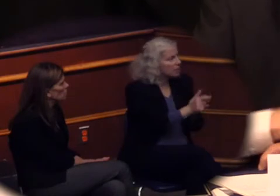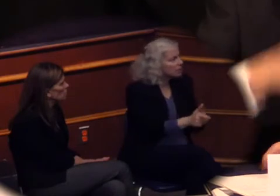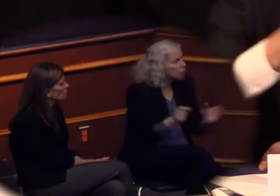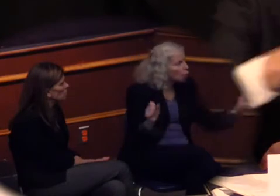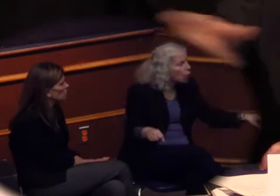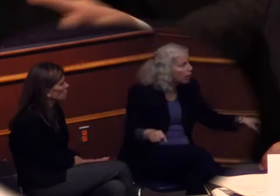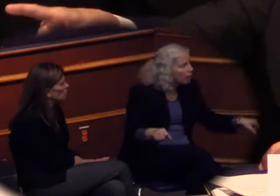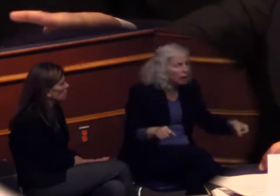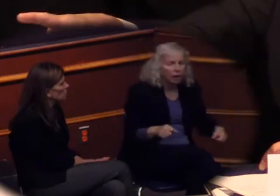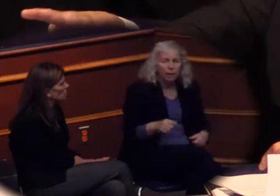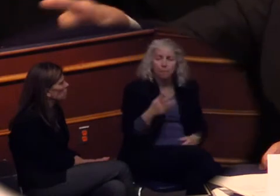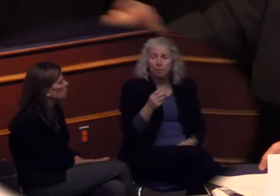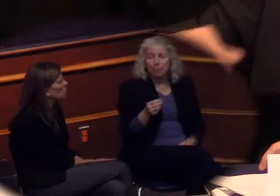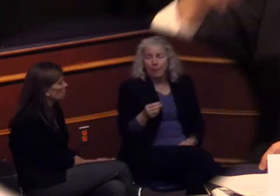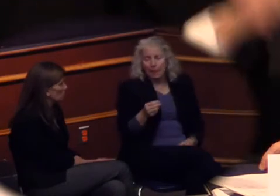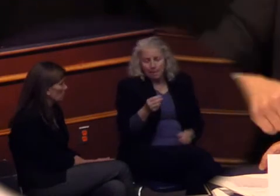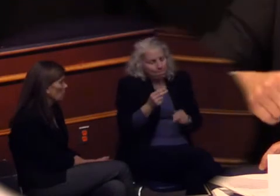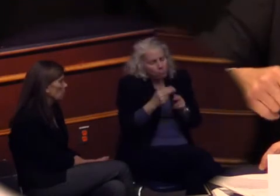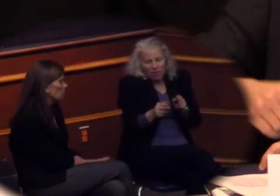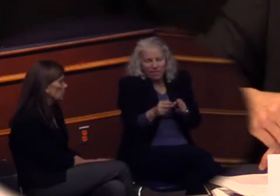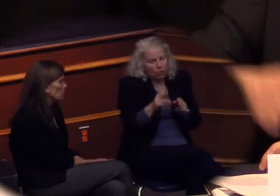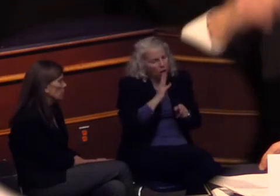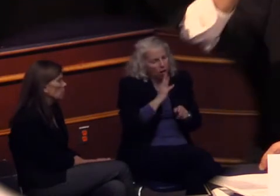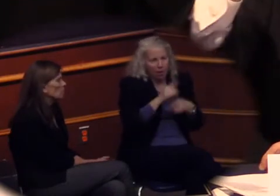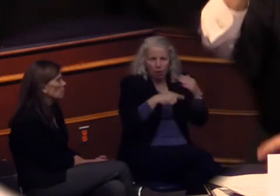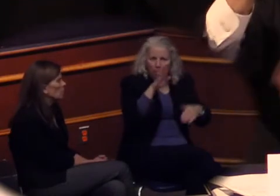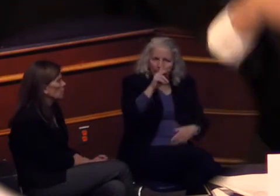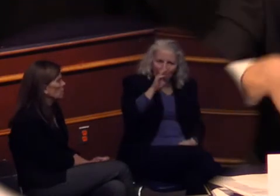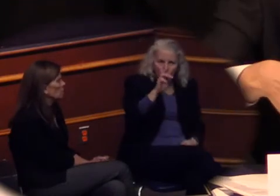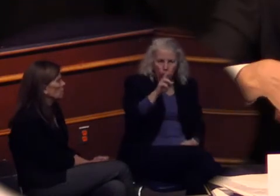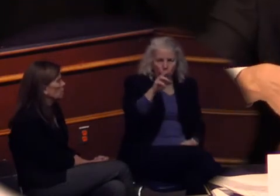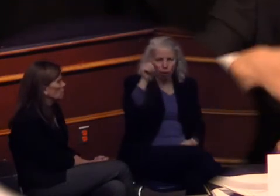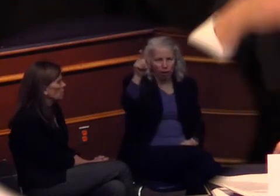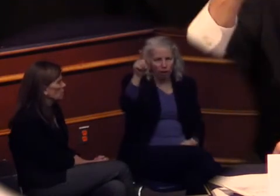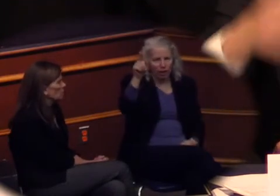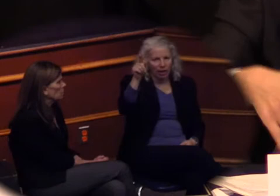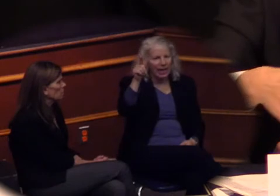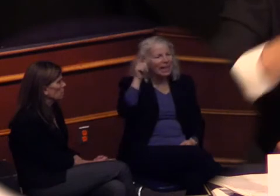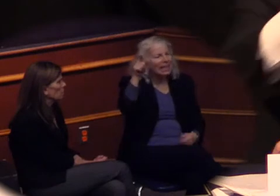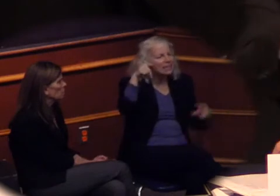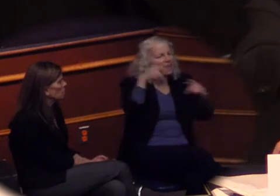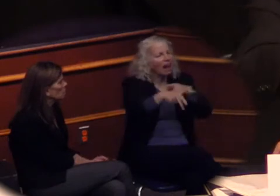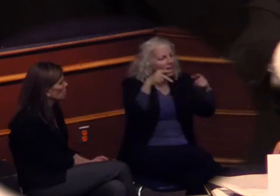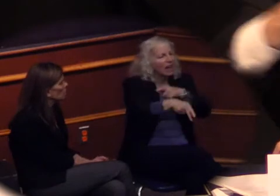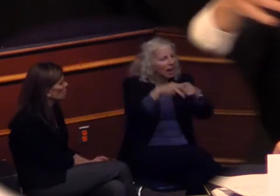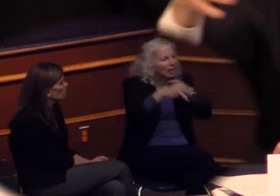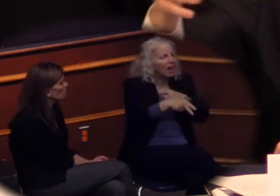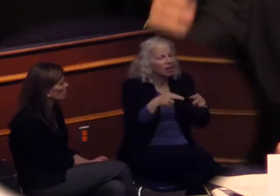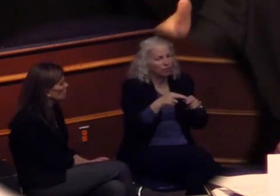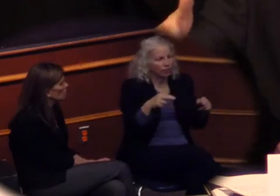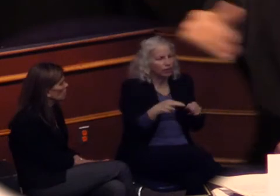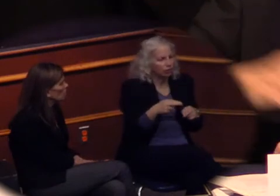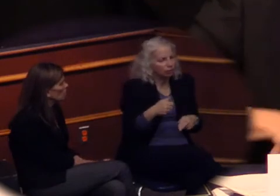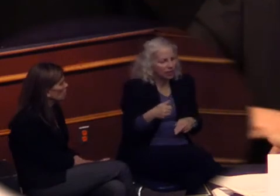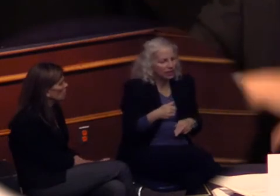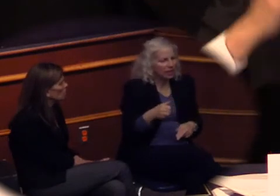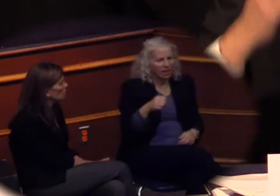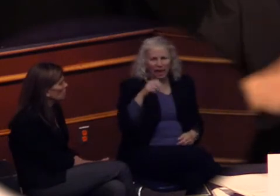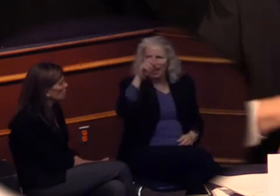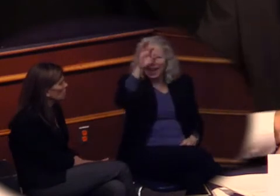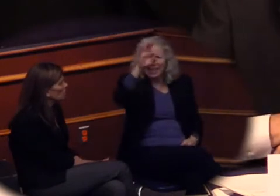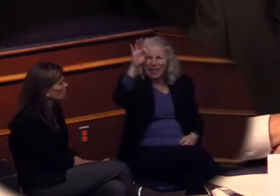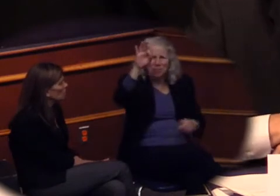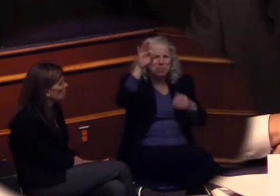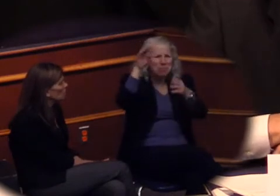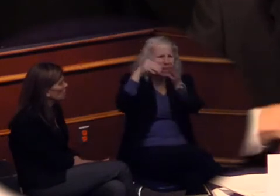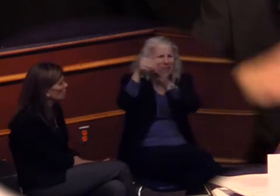addition, I want to say, just going back briefly, Governor Baker is cutting RTA by a lot, from 88 million to 80 million. That's